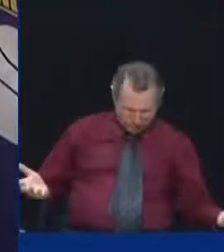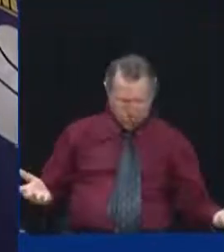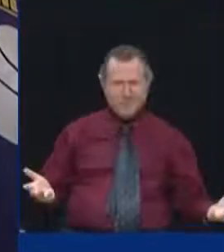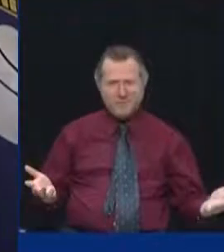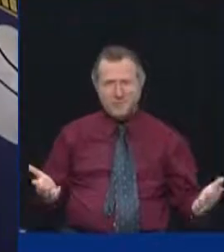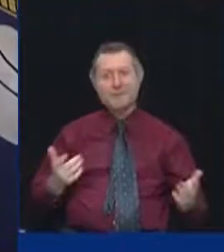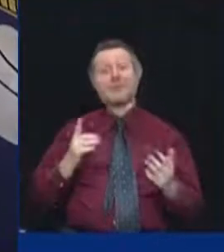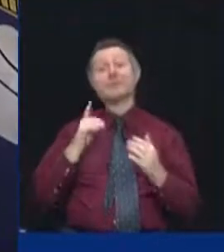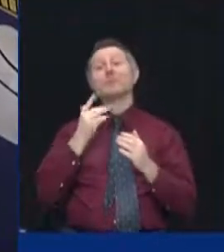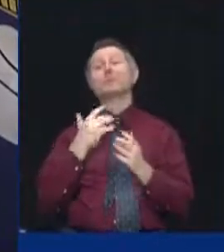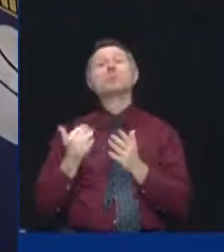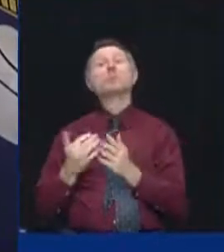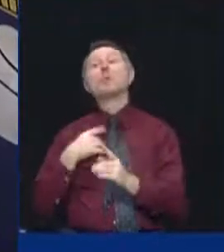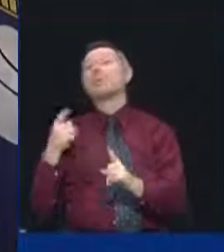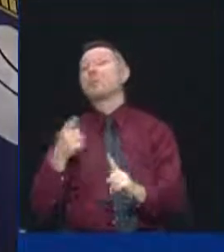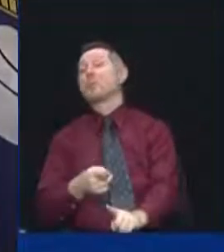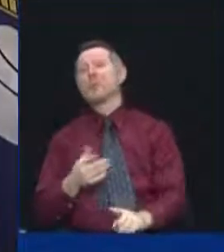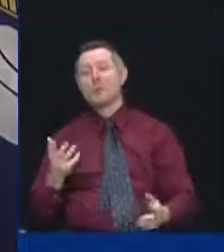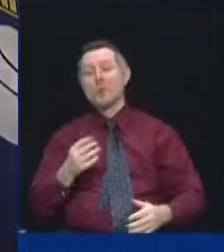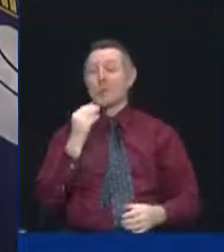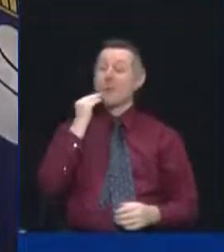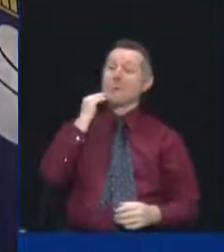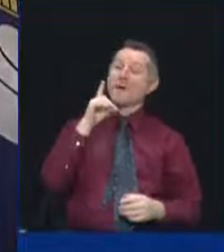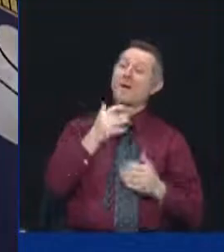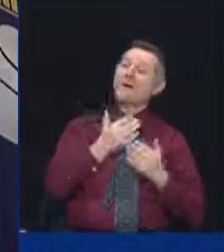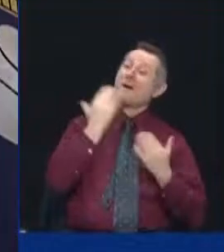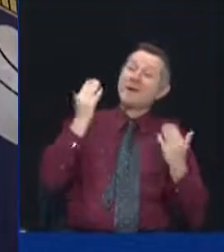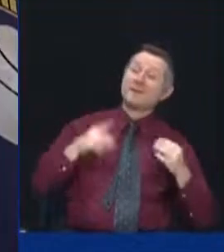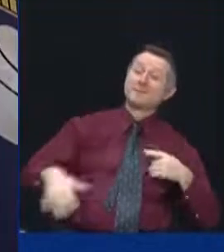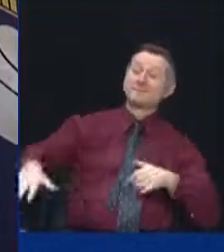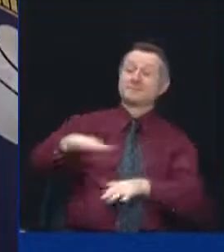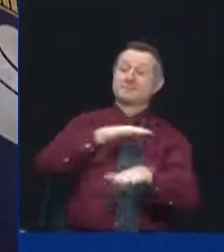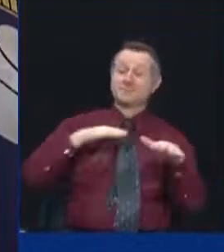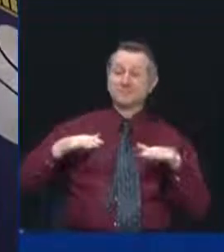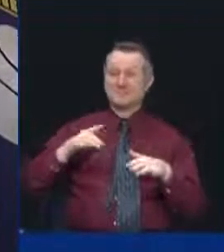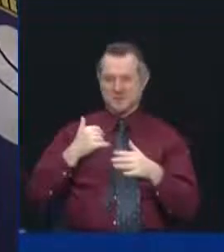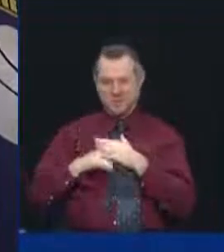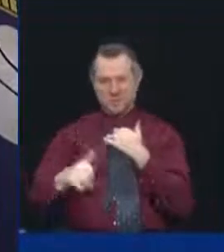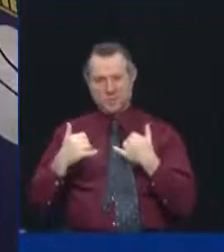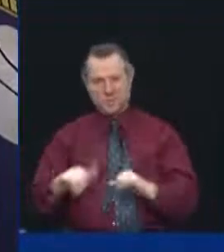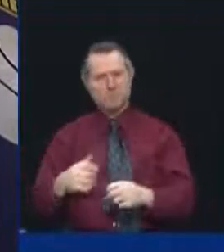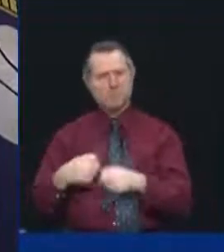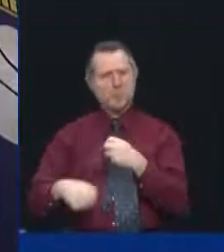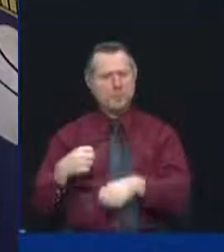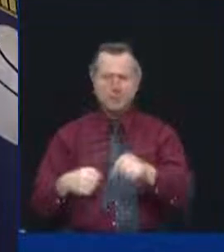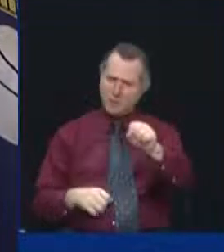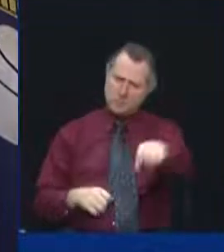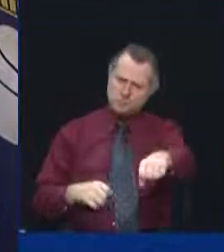point. Homeless in the subways is still a problem. Yes, I agree.